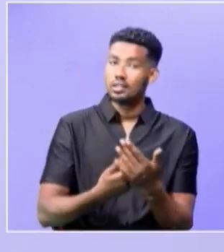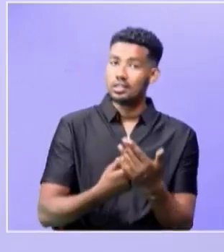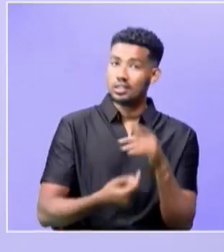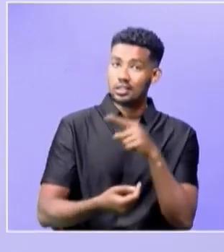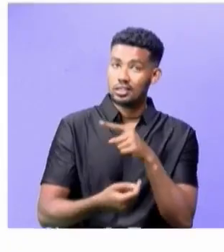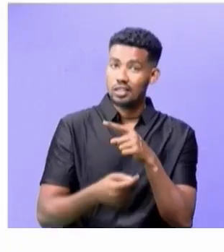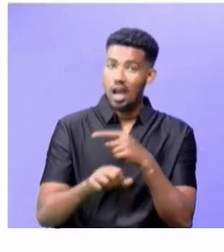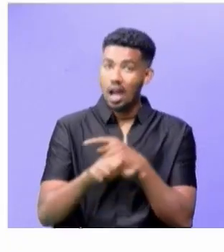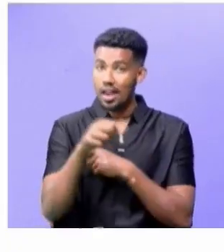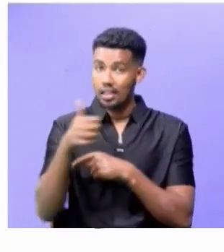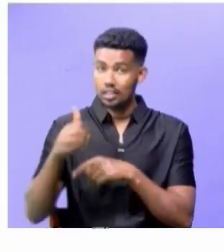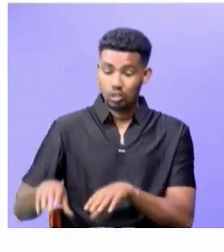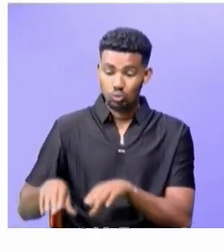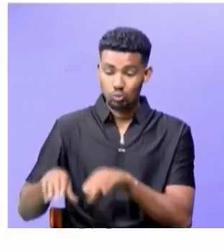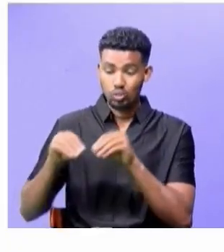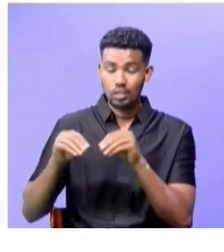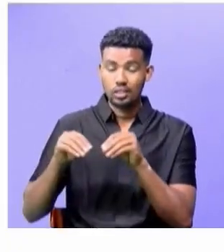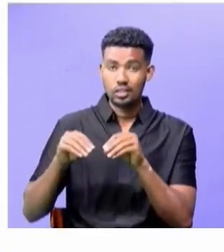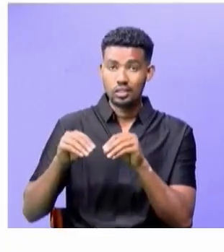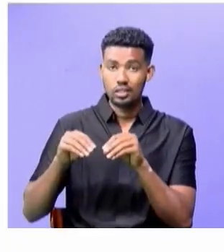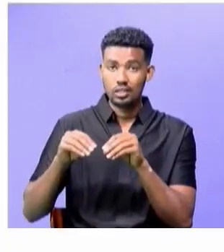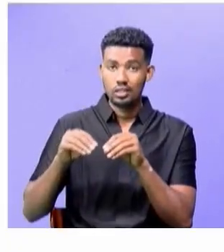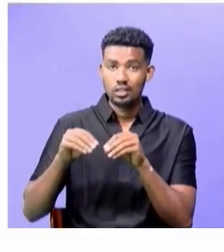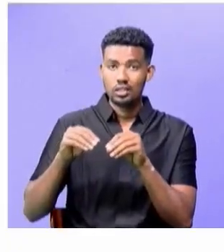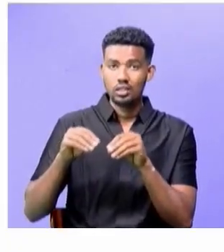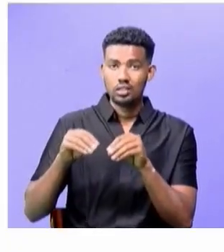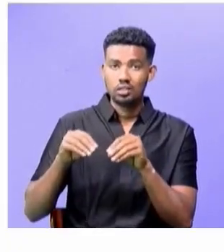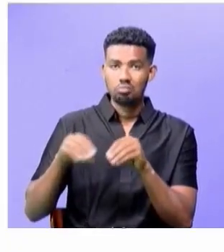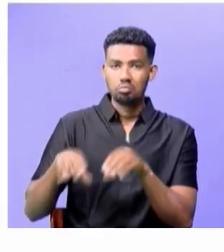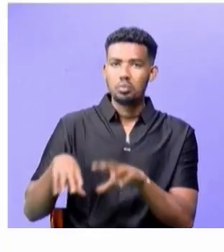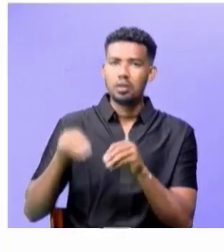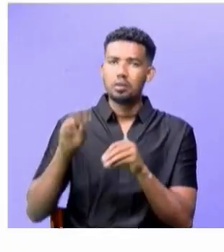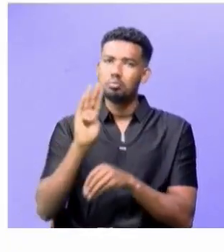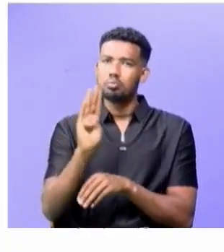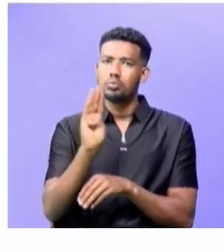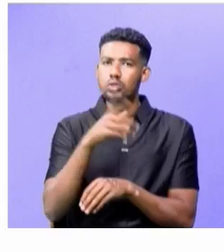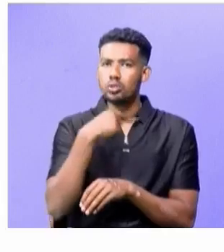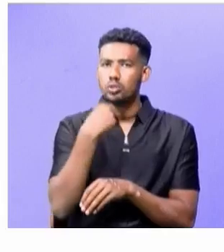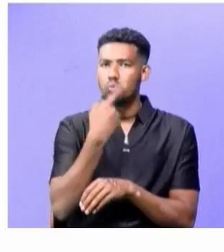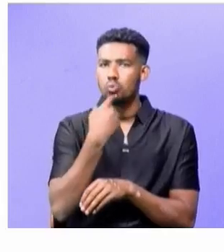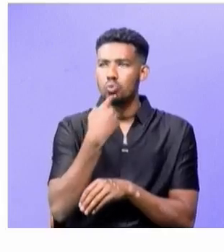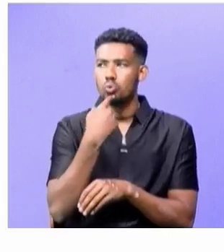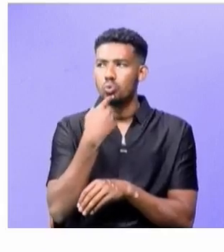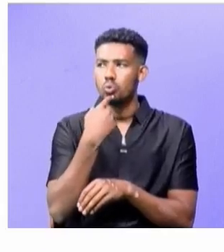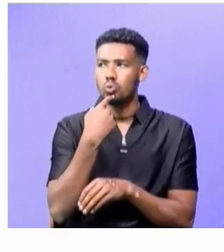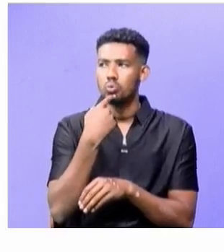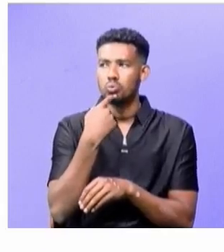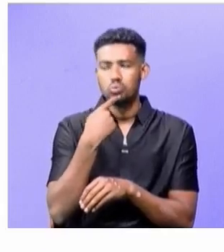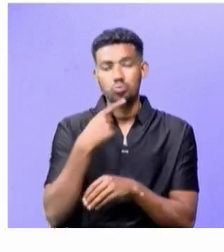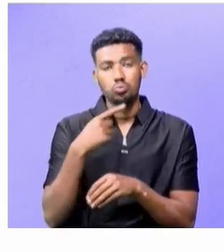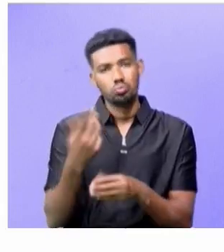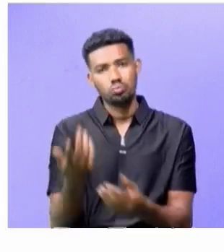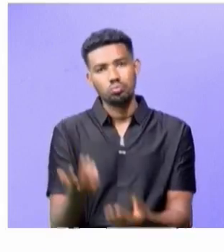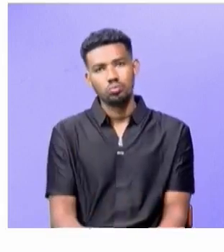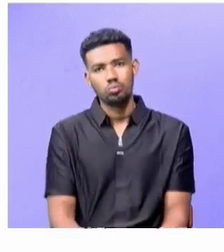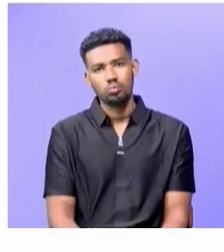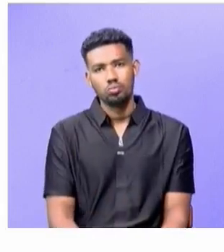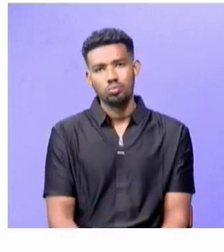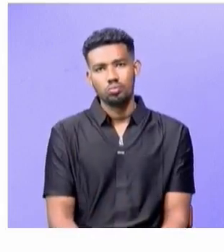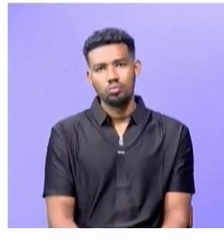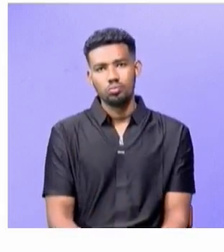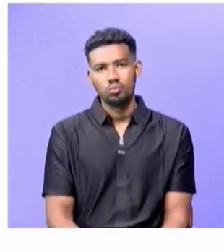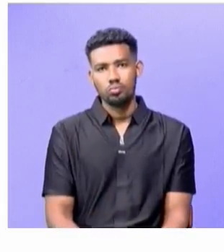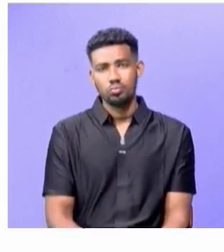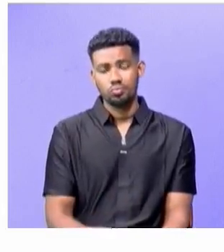There is another student, let us say student B, said, So do I.